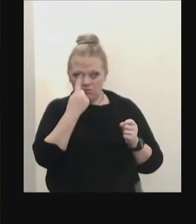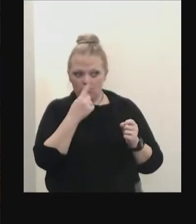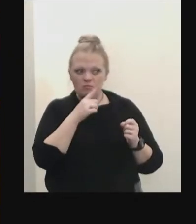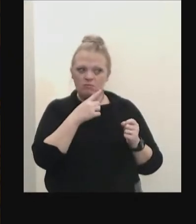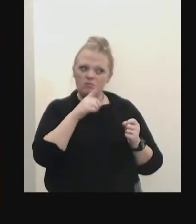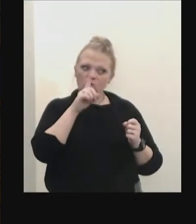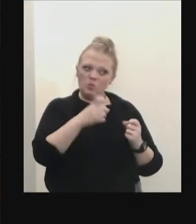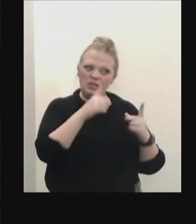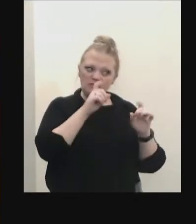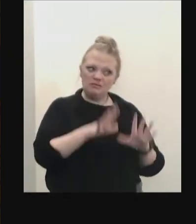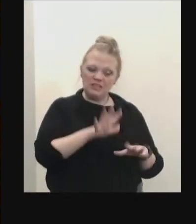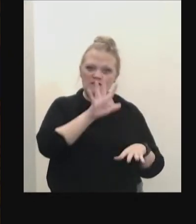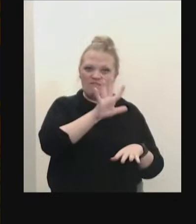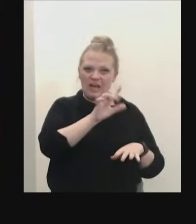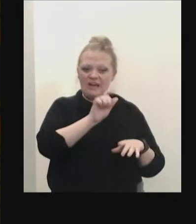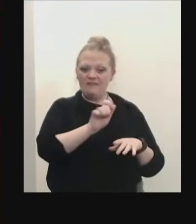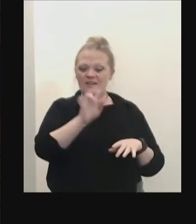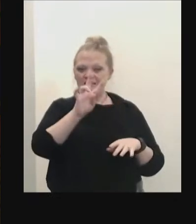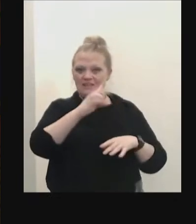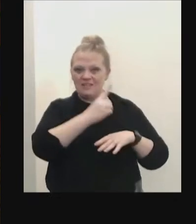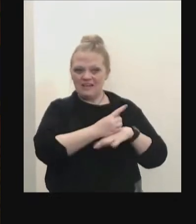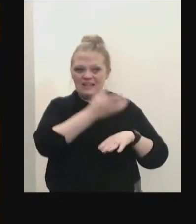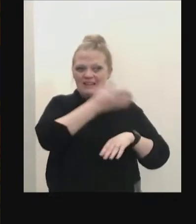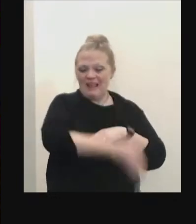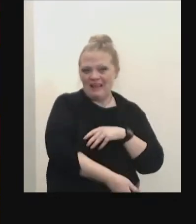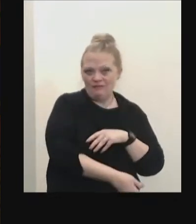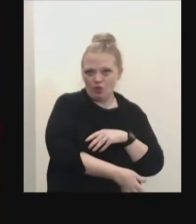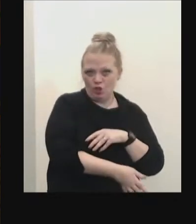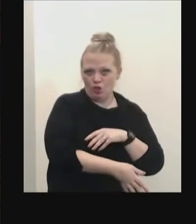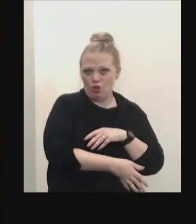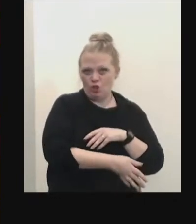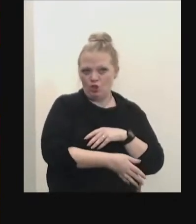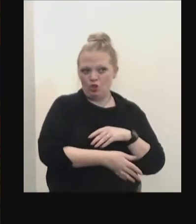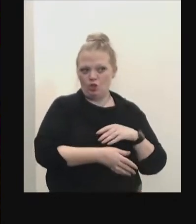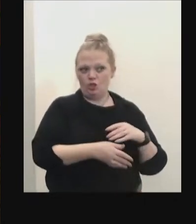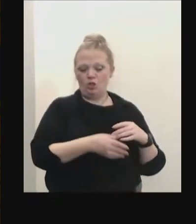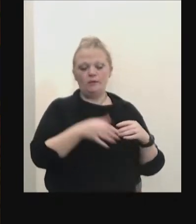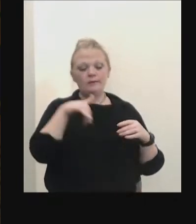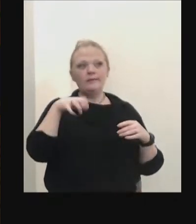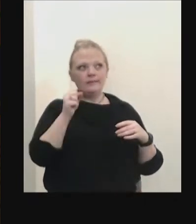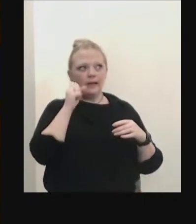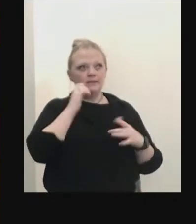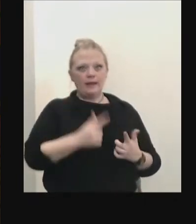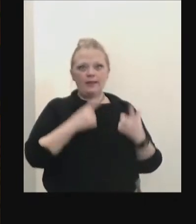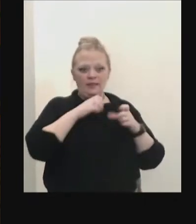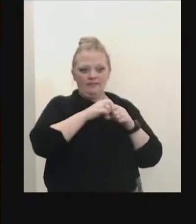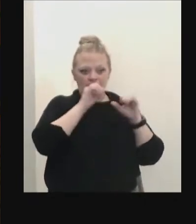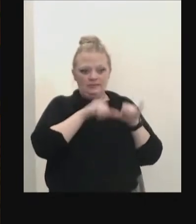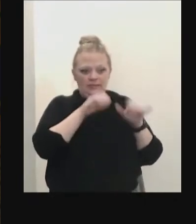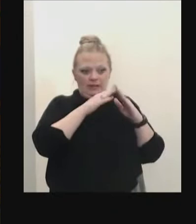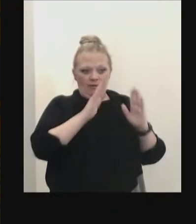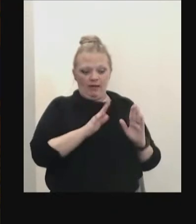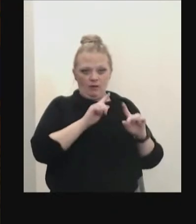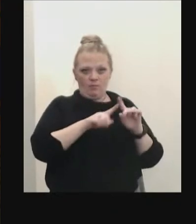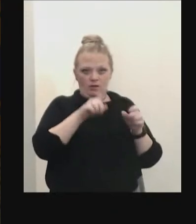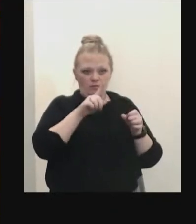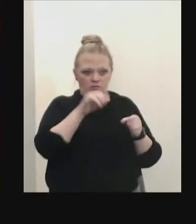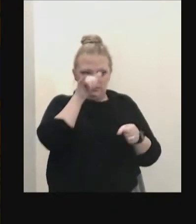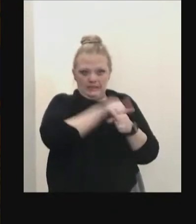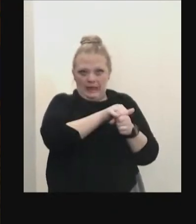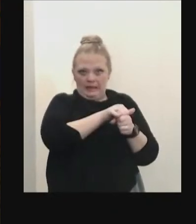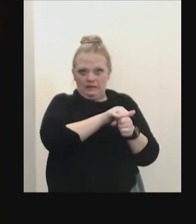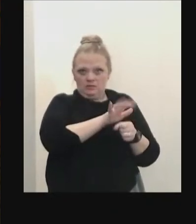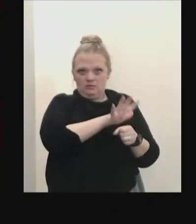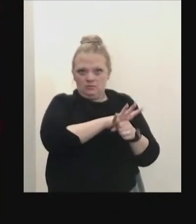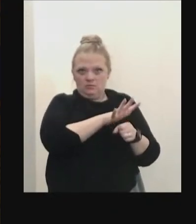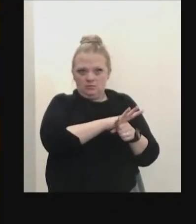7 days after their last contact. And even though they're all living in the same house, it's really important that the case isolates from the rest of the people in the